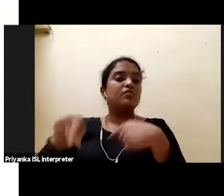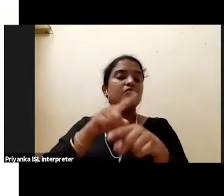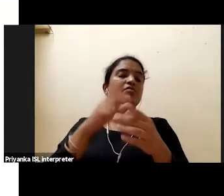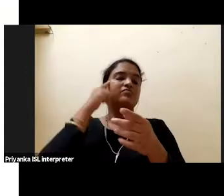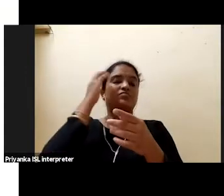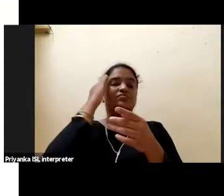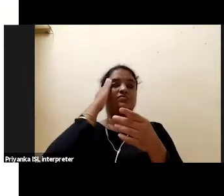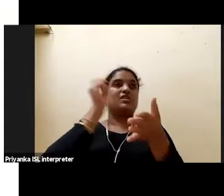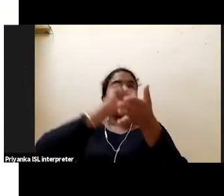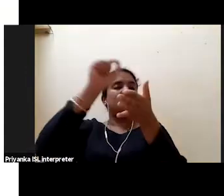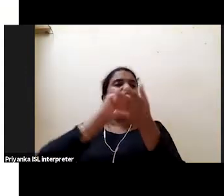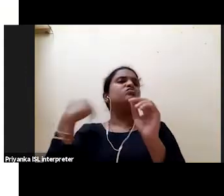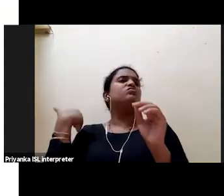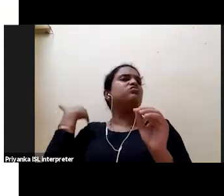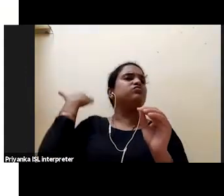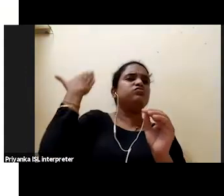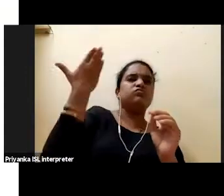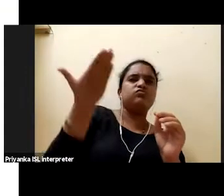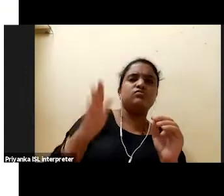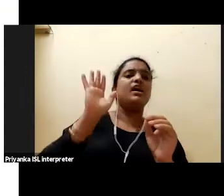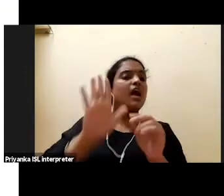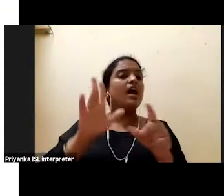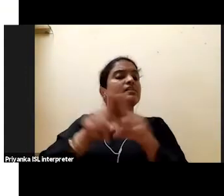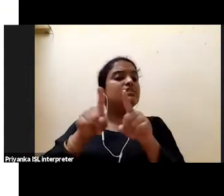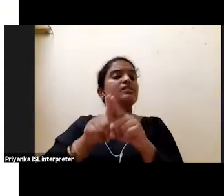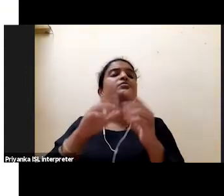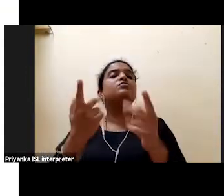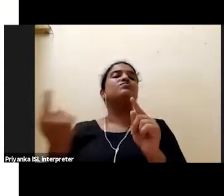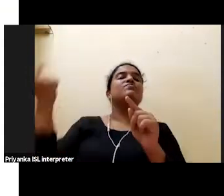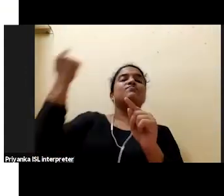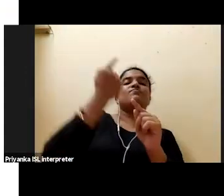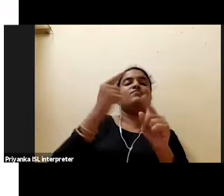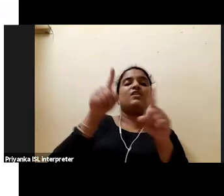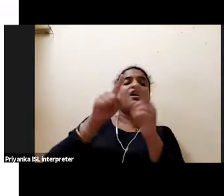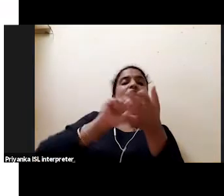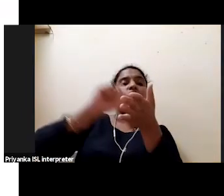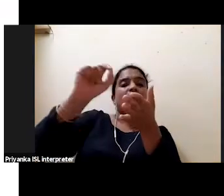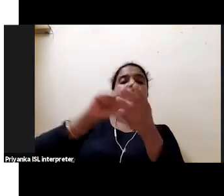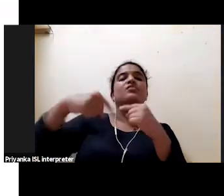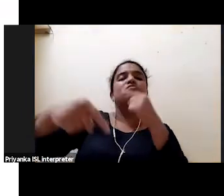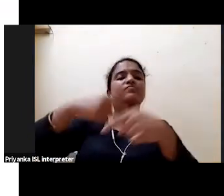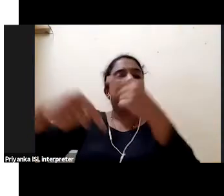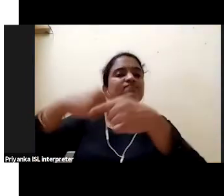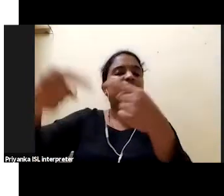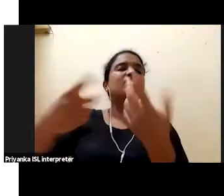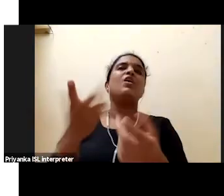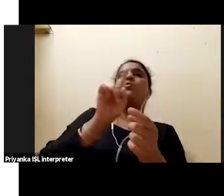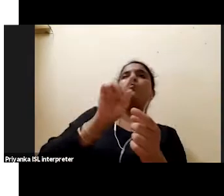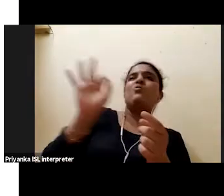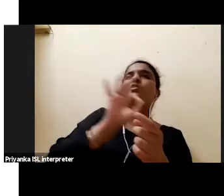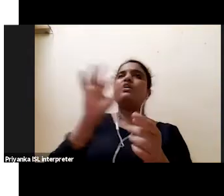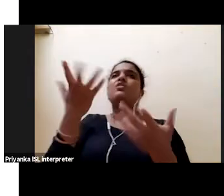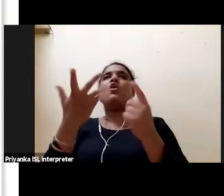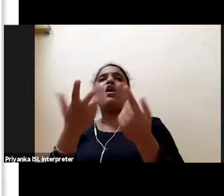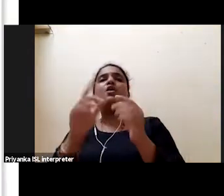had a blog for many years, then you may get a chance to write a column with a daily or a weekly newspaper or